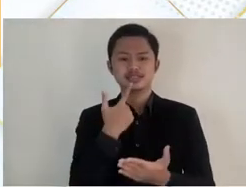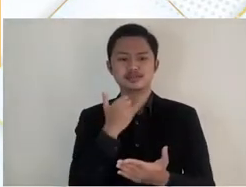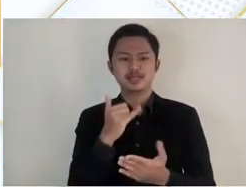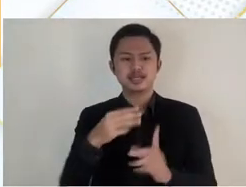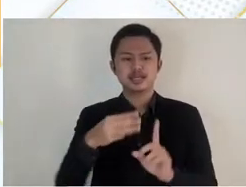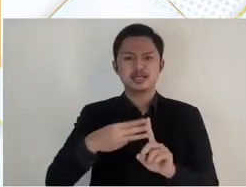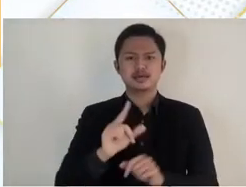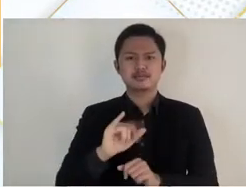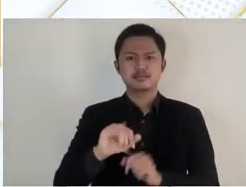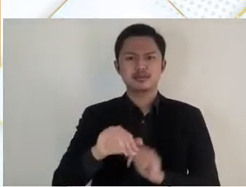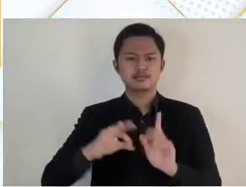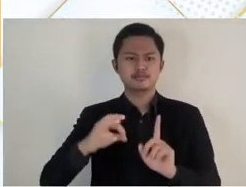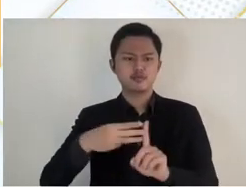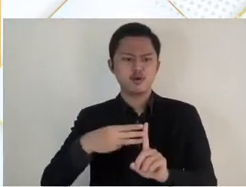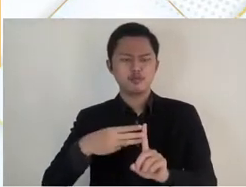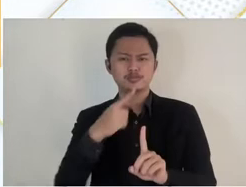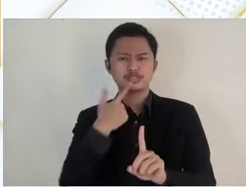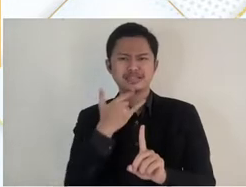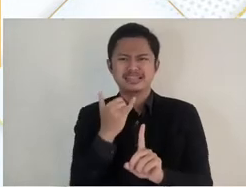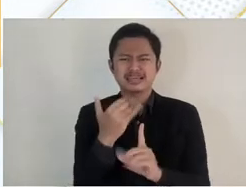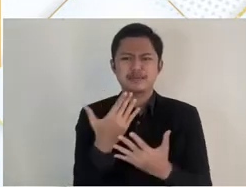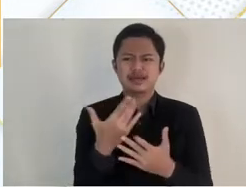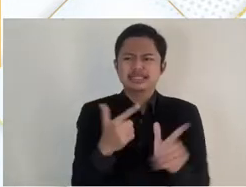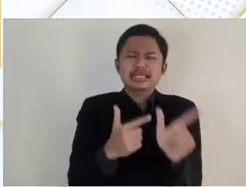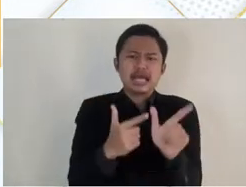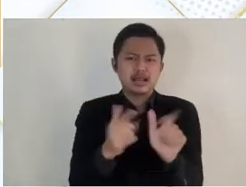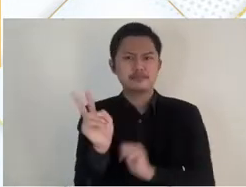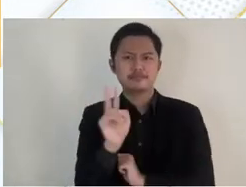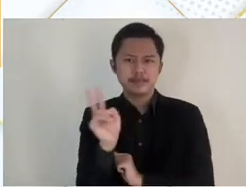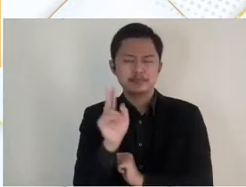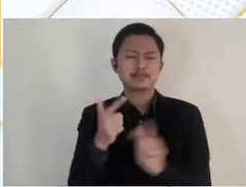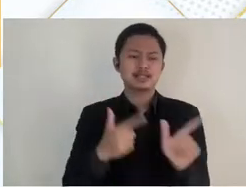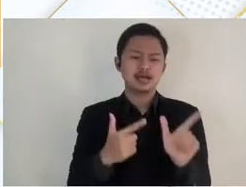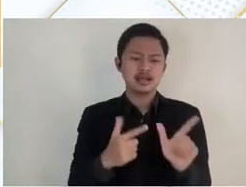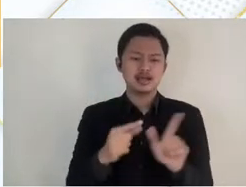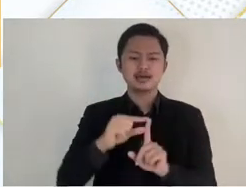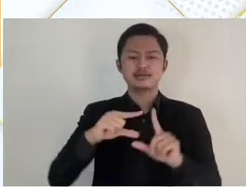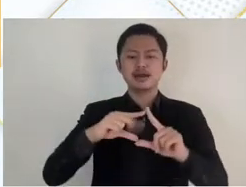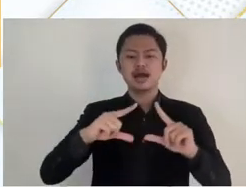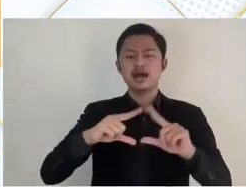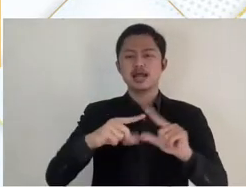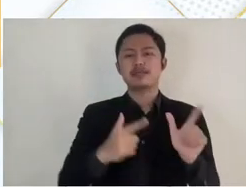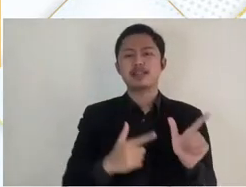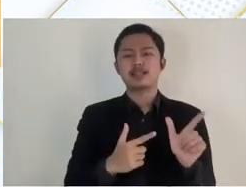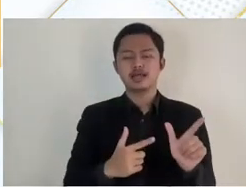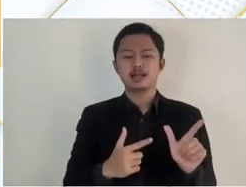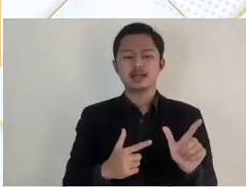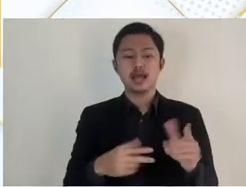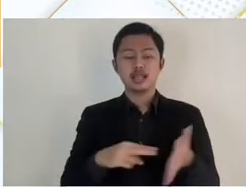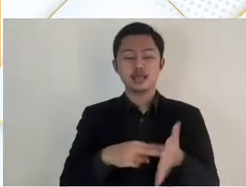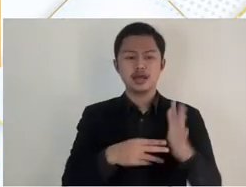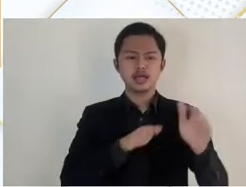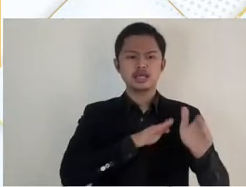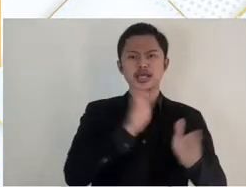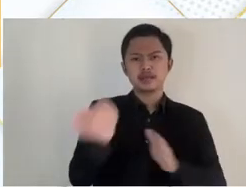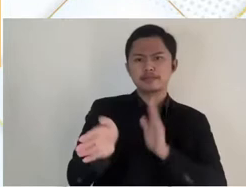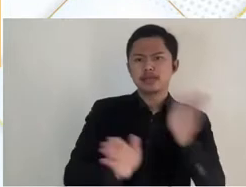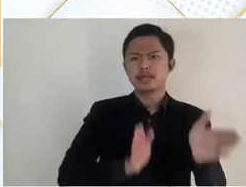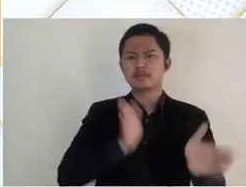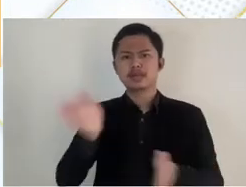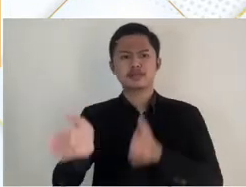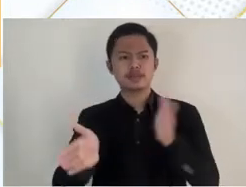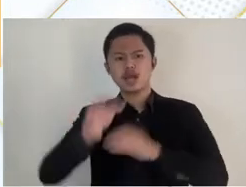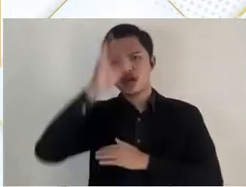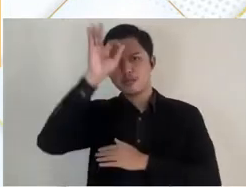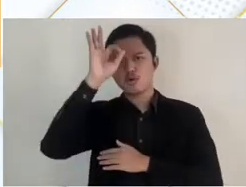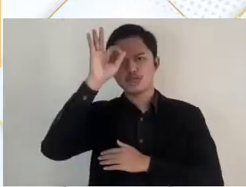it's mostly a paramilitarized force, but this is a potential area where we could consider sending more other kinds of civilian police, whether